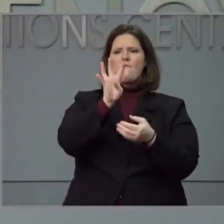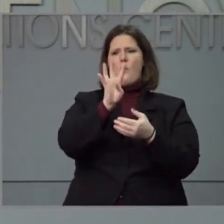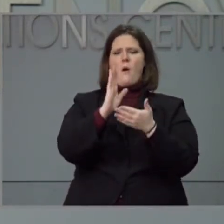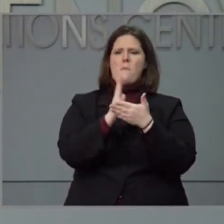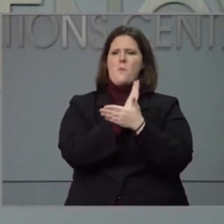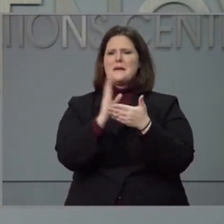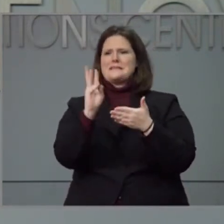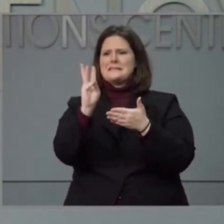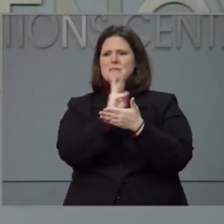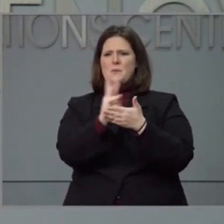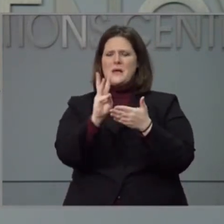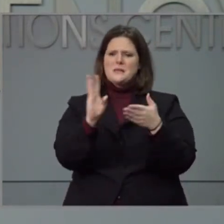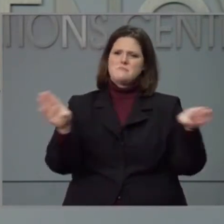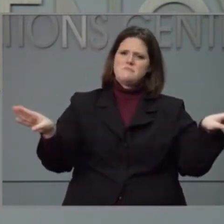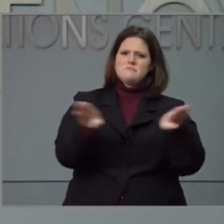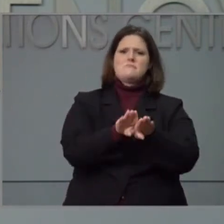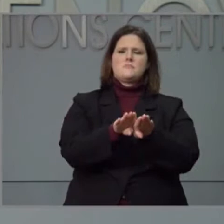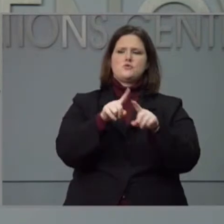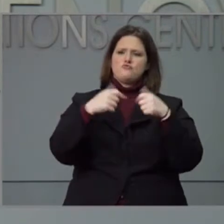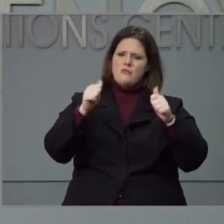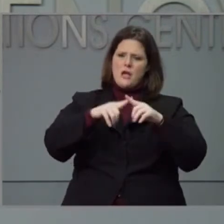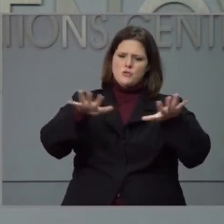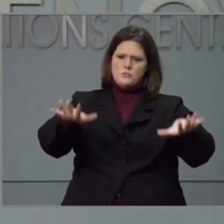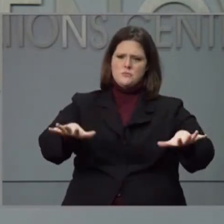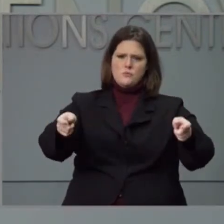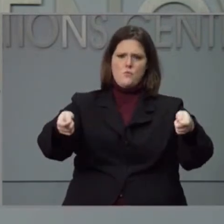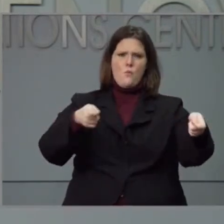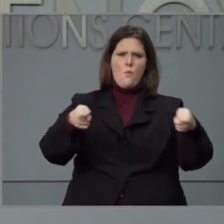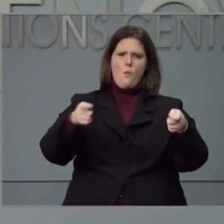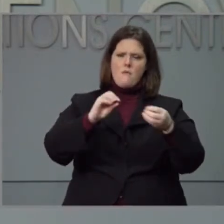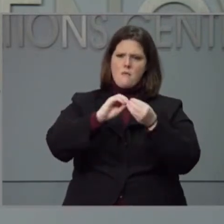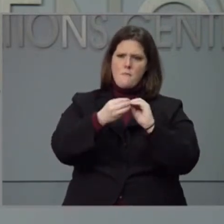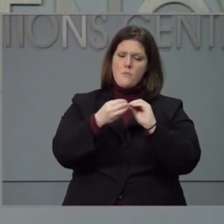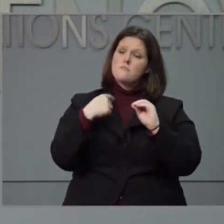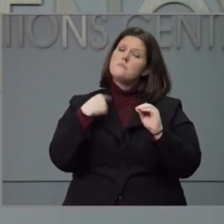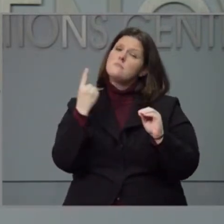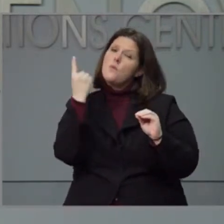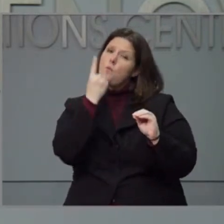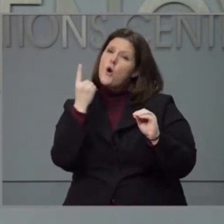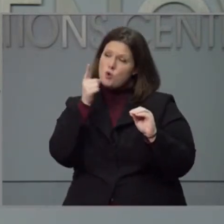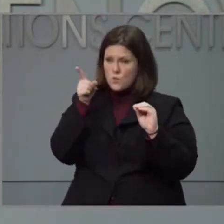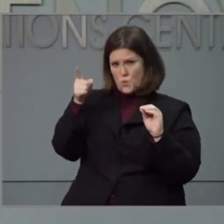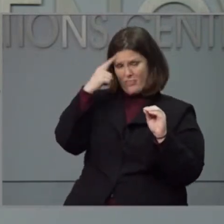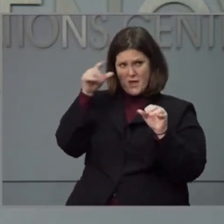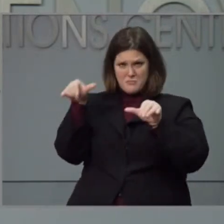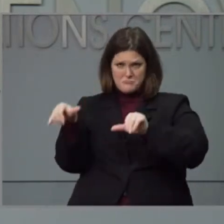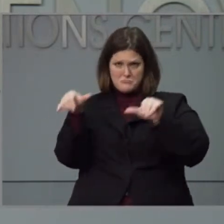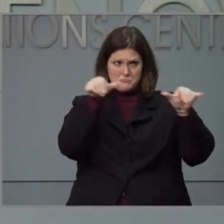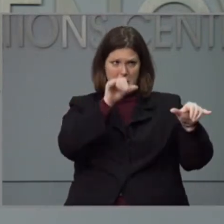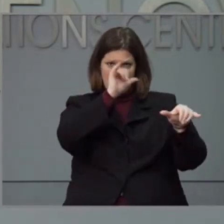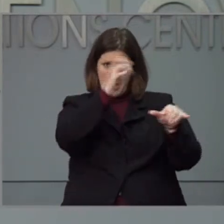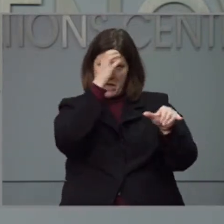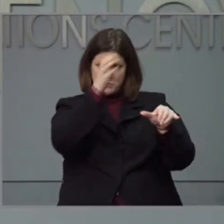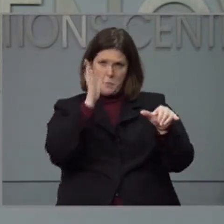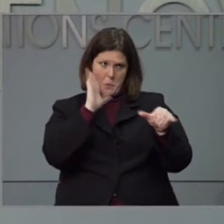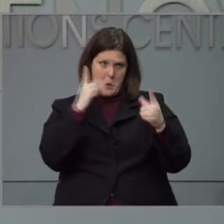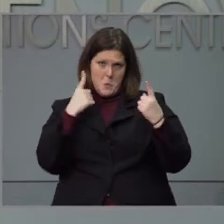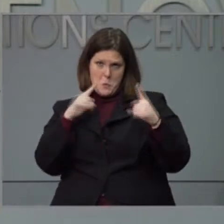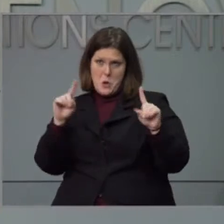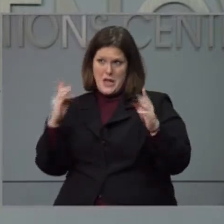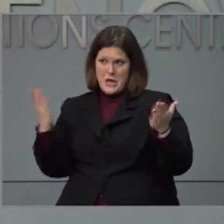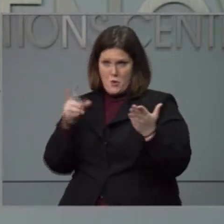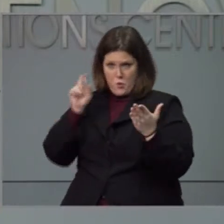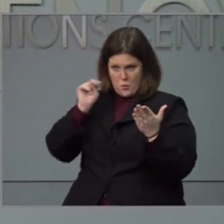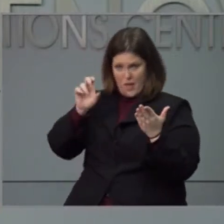lockdown in terms of getting it under control. And I'm wondering, do you think something like that would work in North Carolina? Is that something